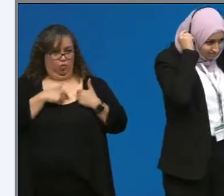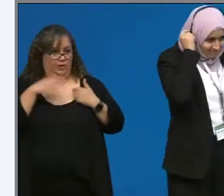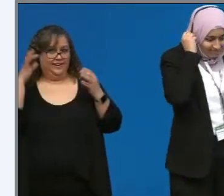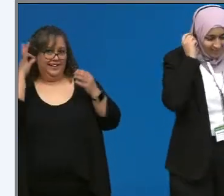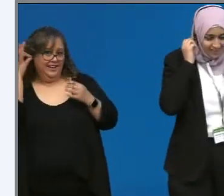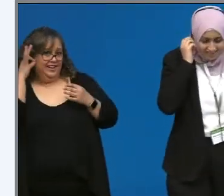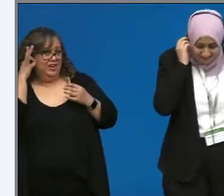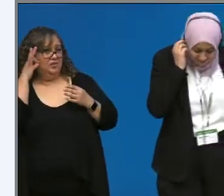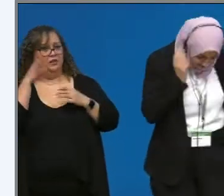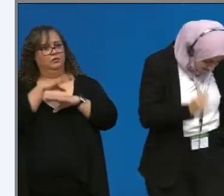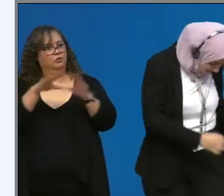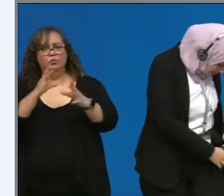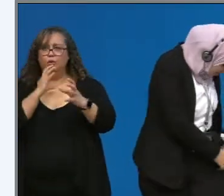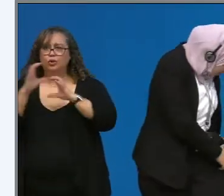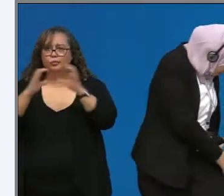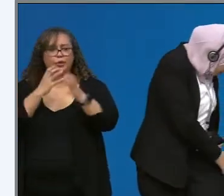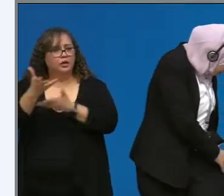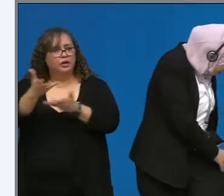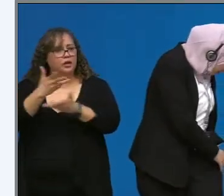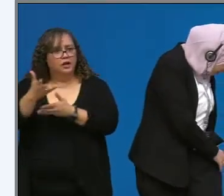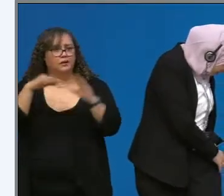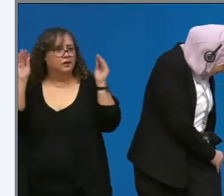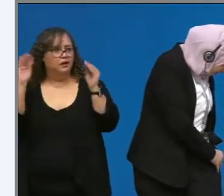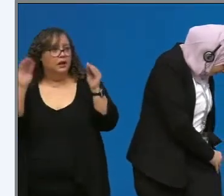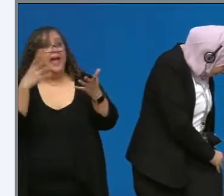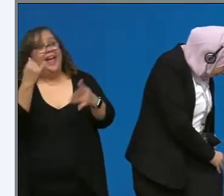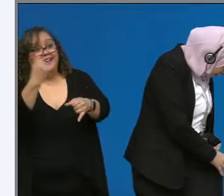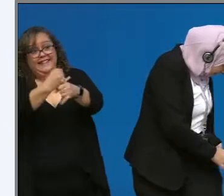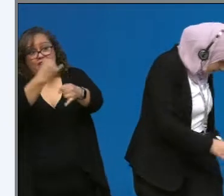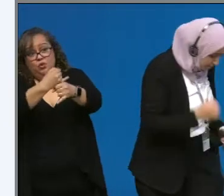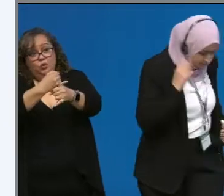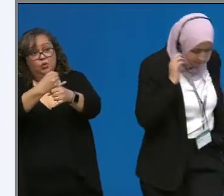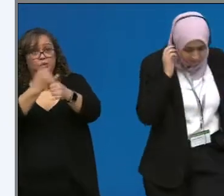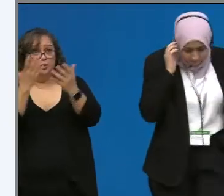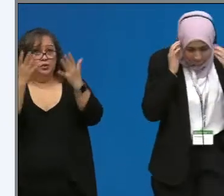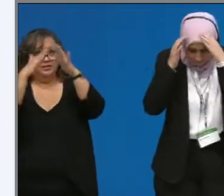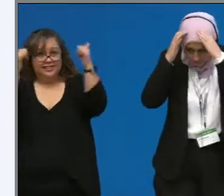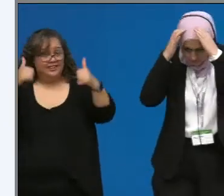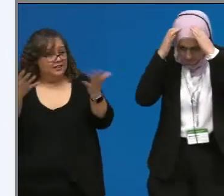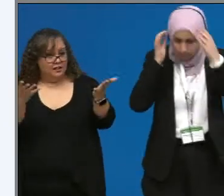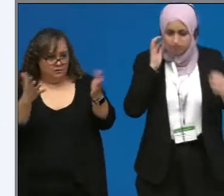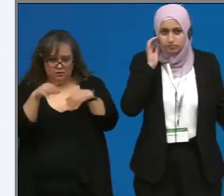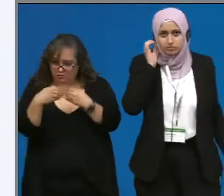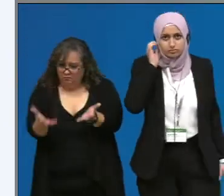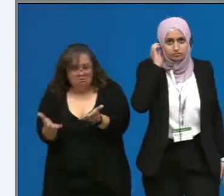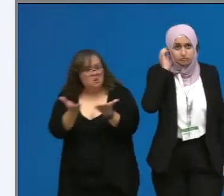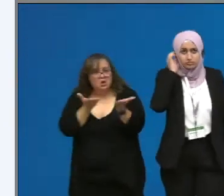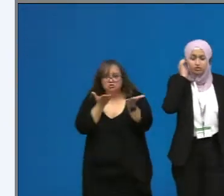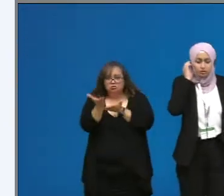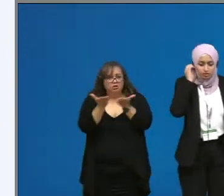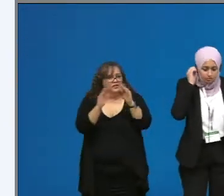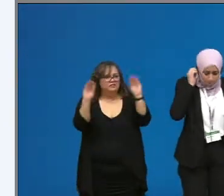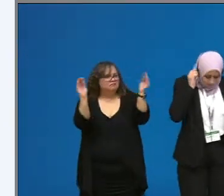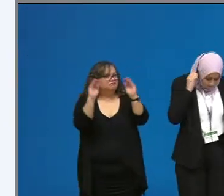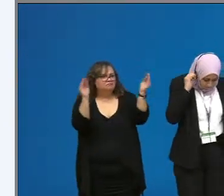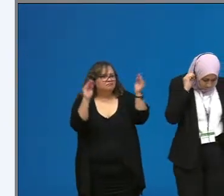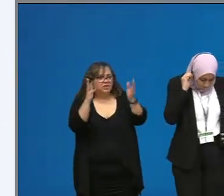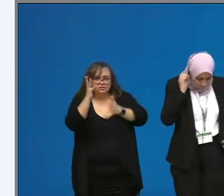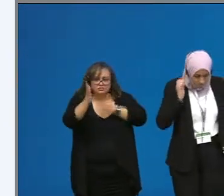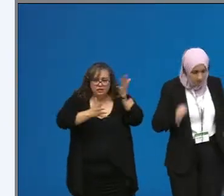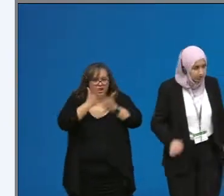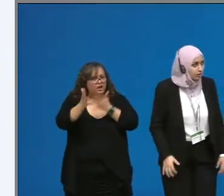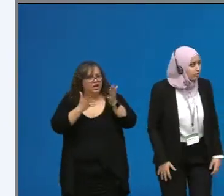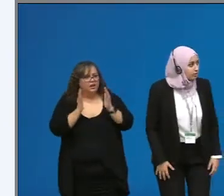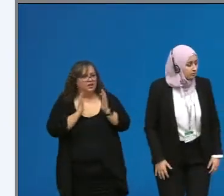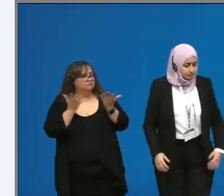know sign language, but also institutions where services are not being provided in sign language and content on